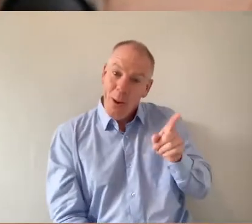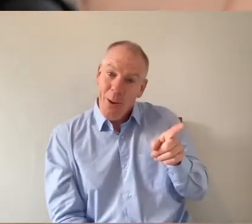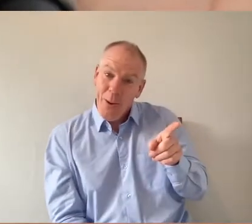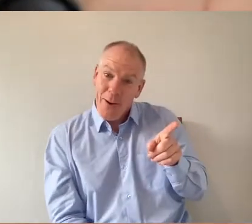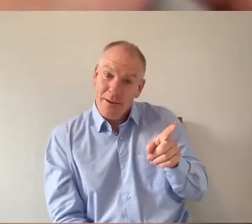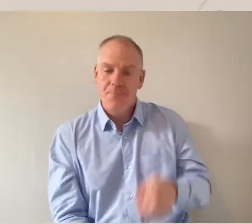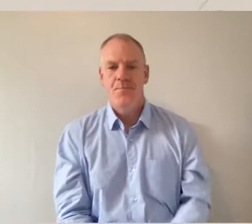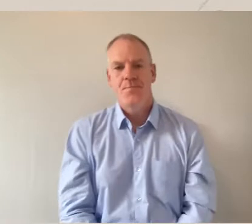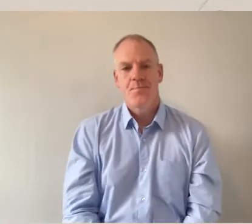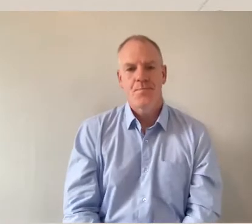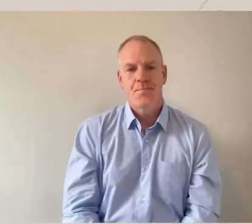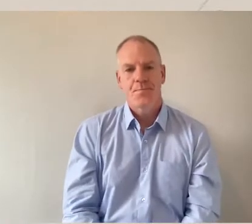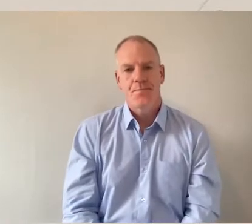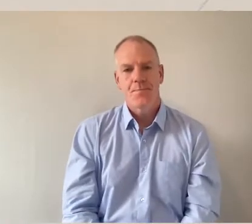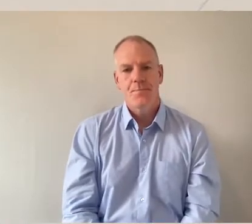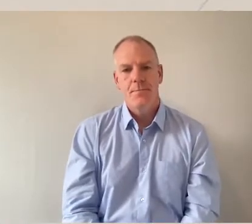letter C like that.